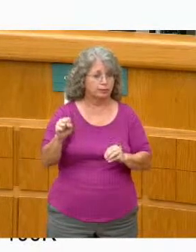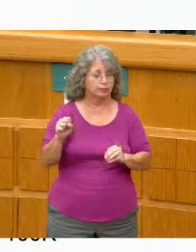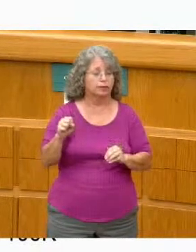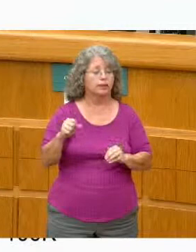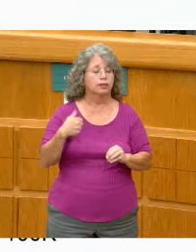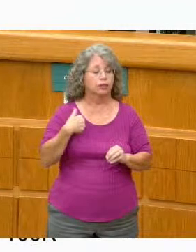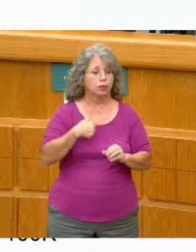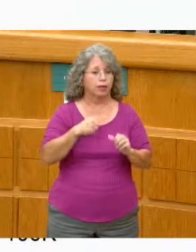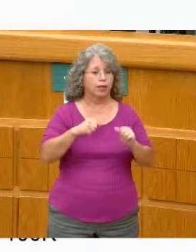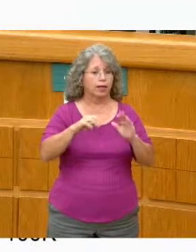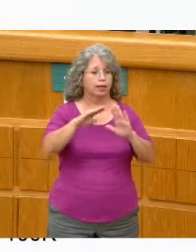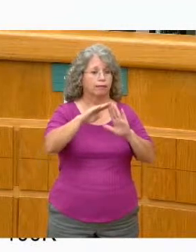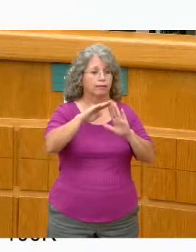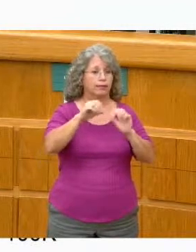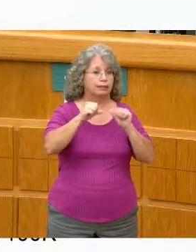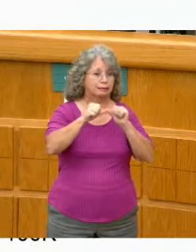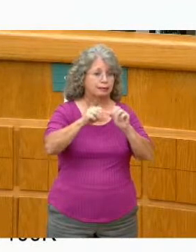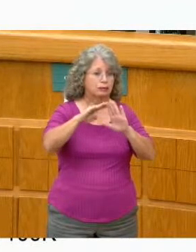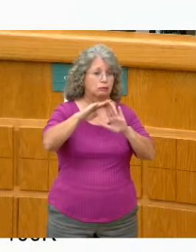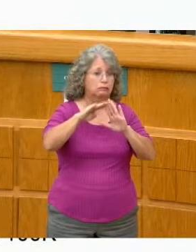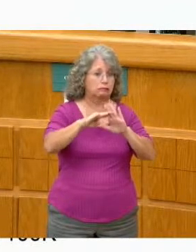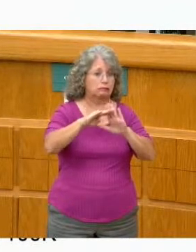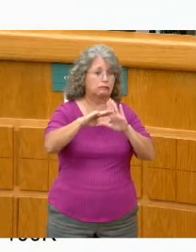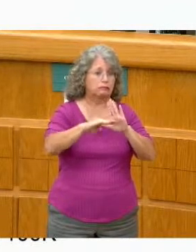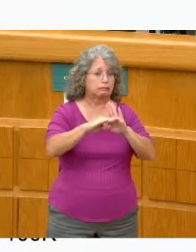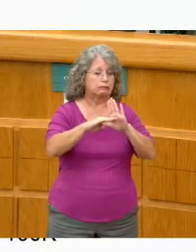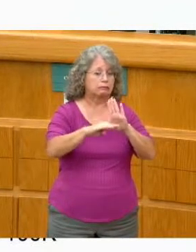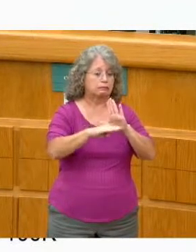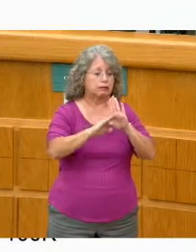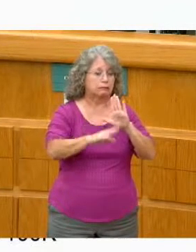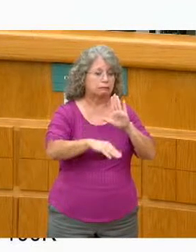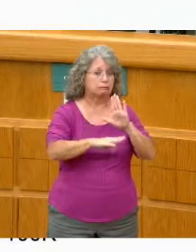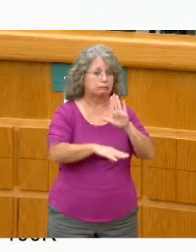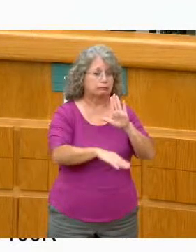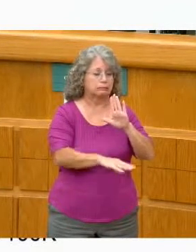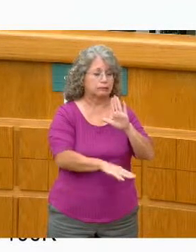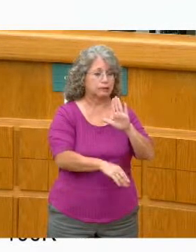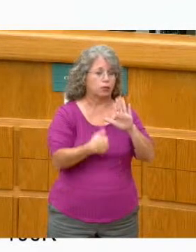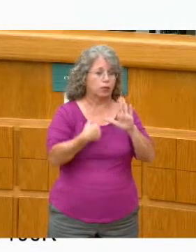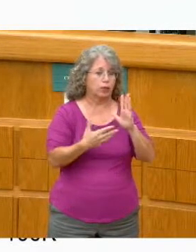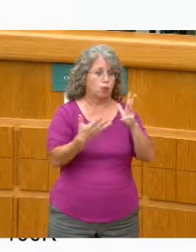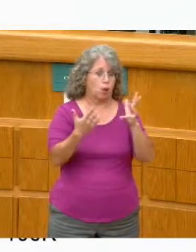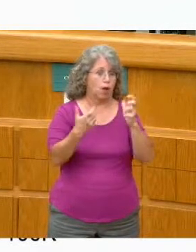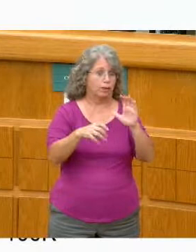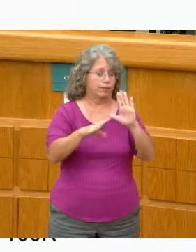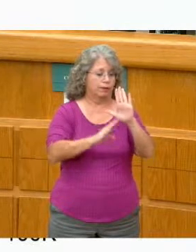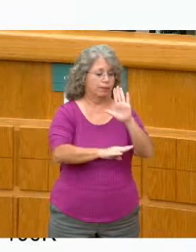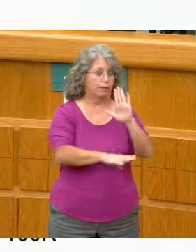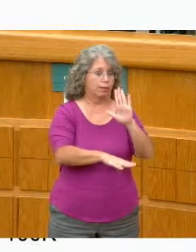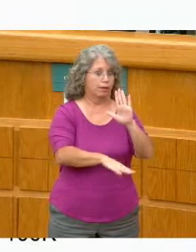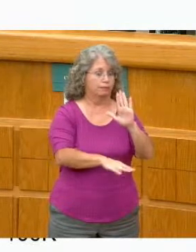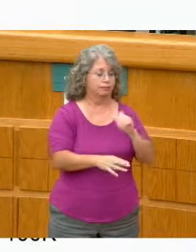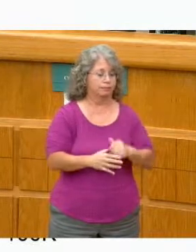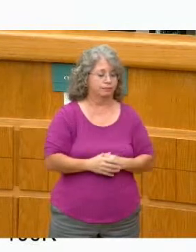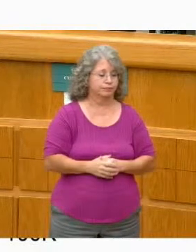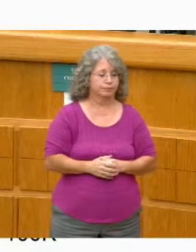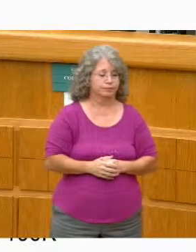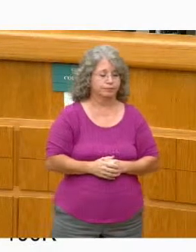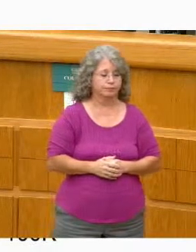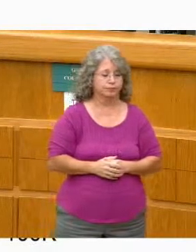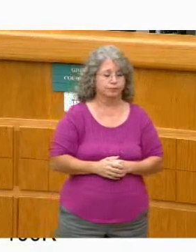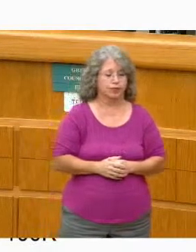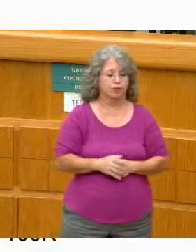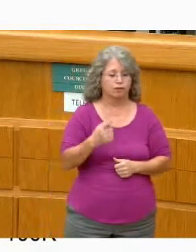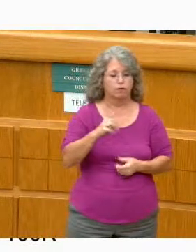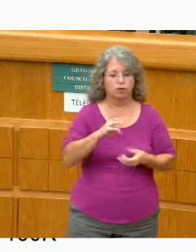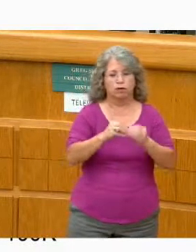should continue to decline down this list and get back to where we used to be, which was down near the bottom of this